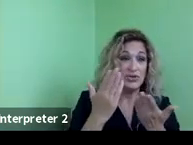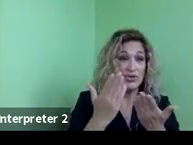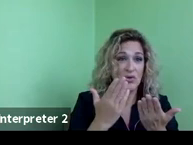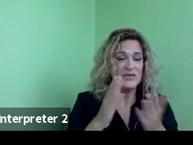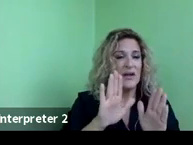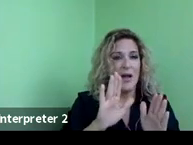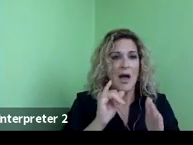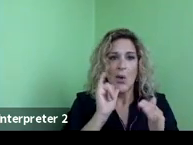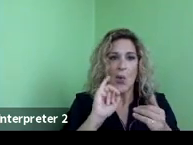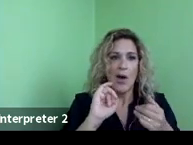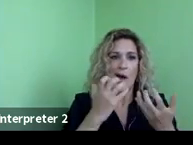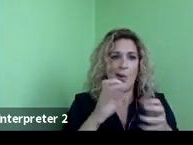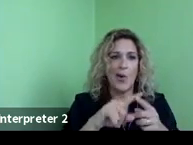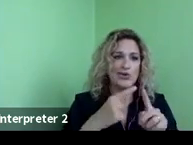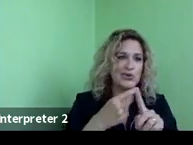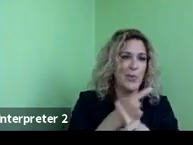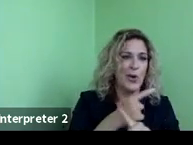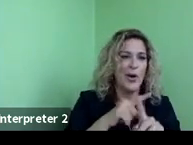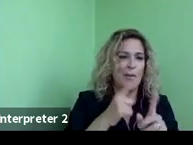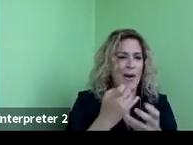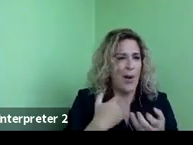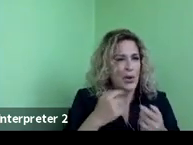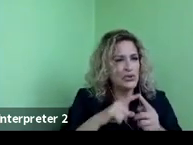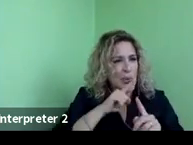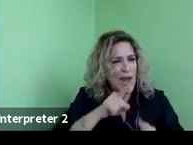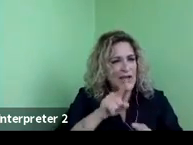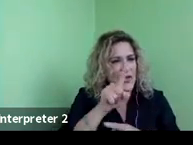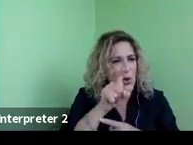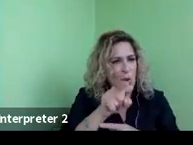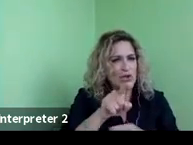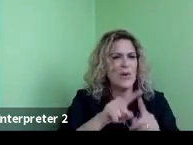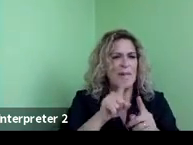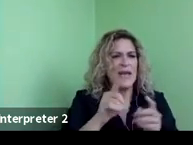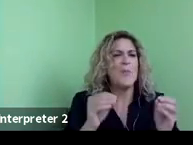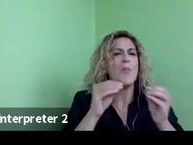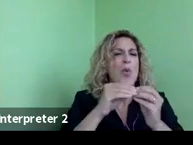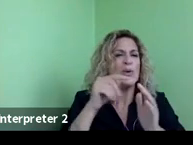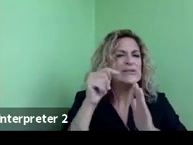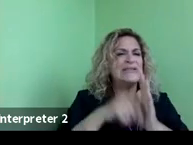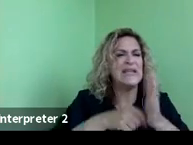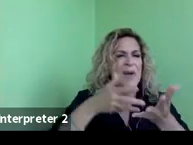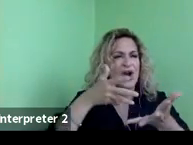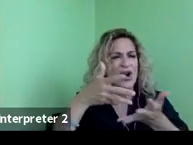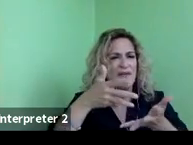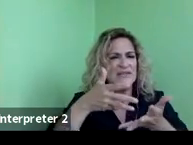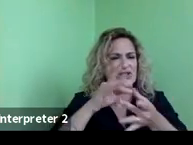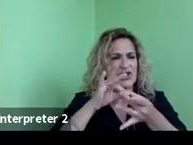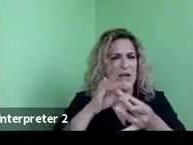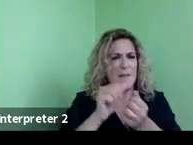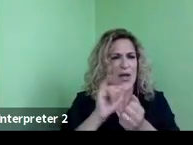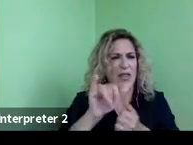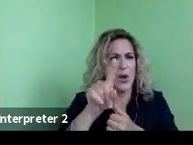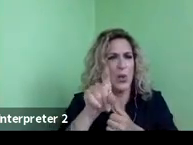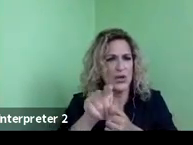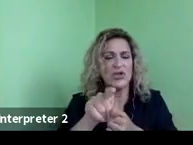do want to answer the question, but I think we may need a follow-up conversation. So Alicia, I will absolutely